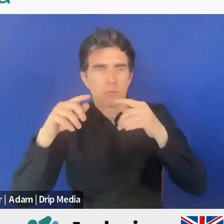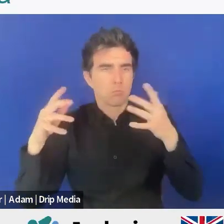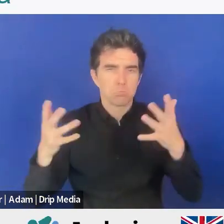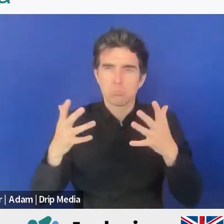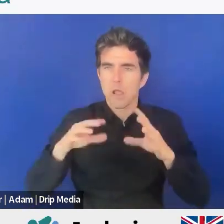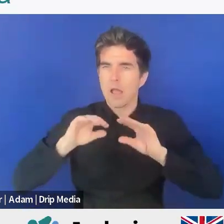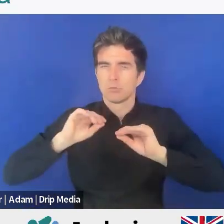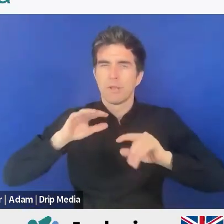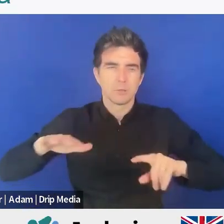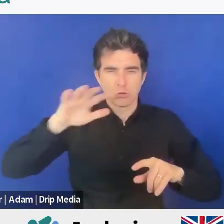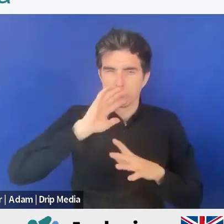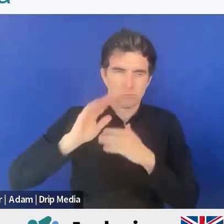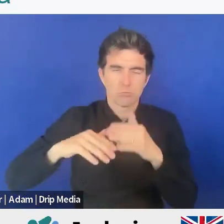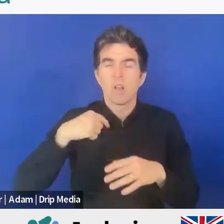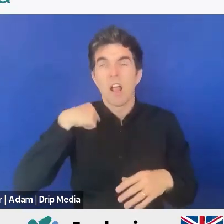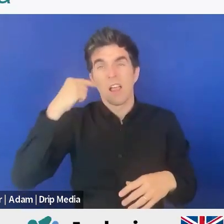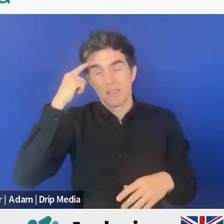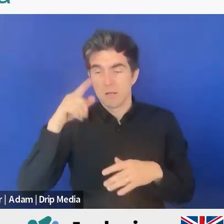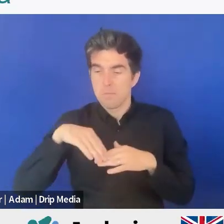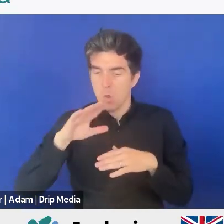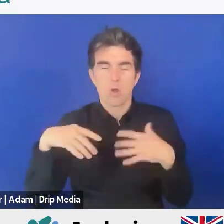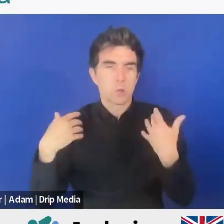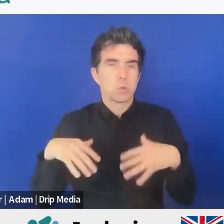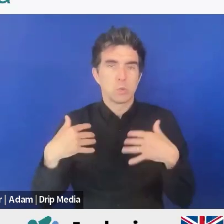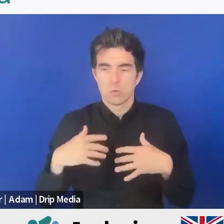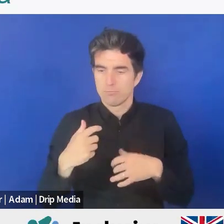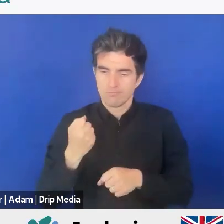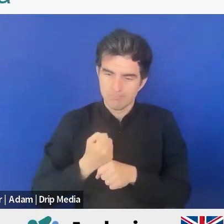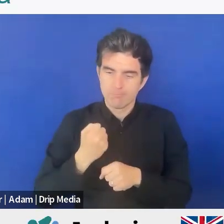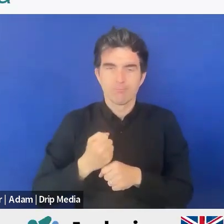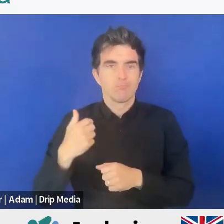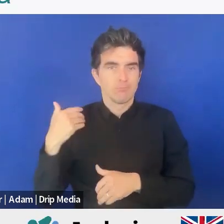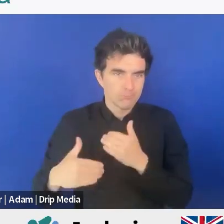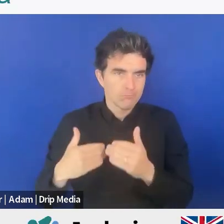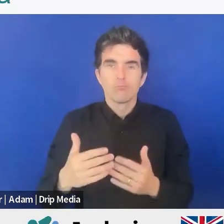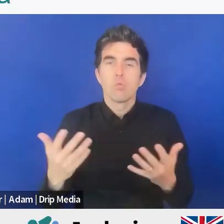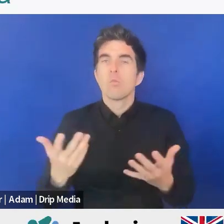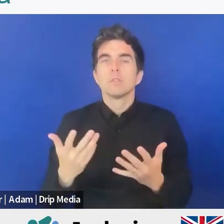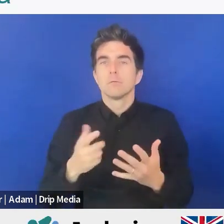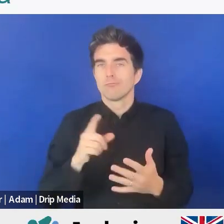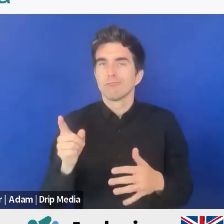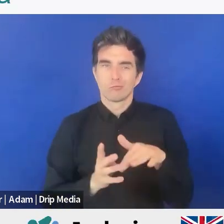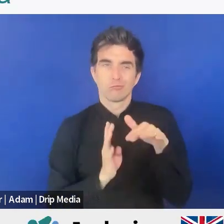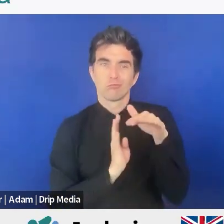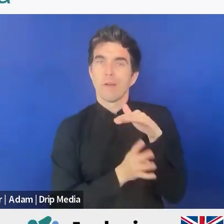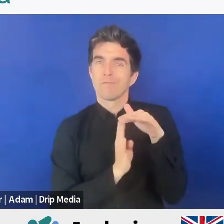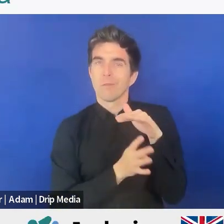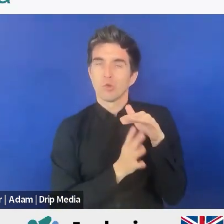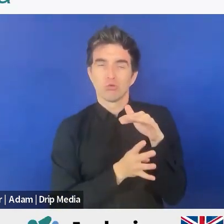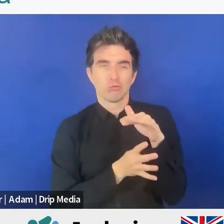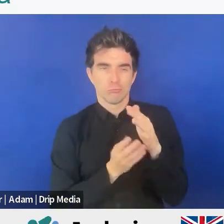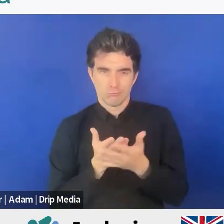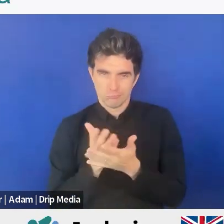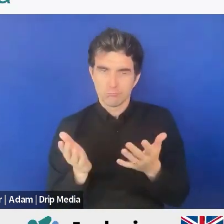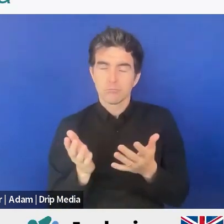I think this is most pertinent in our work with refugees and education in emergencies and protracted